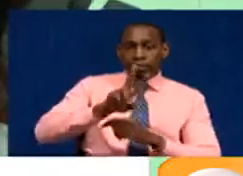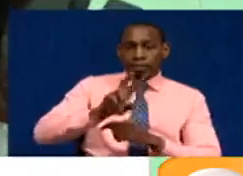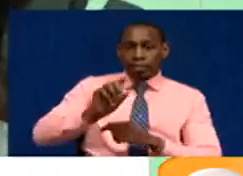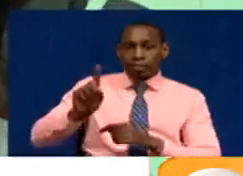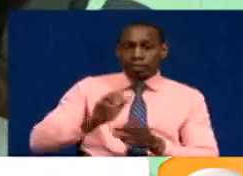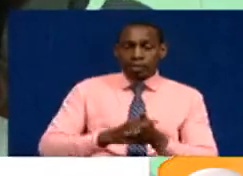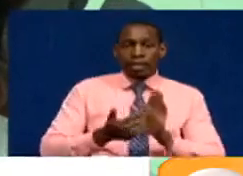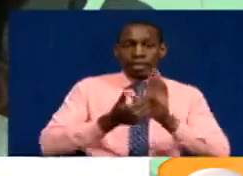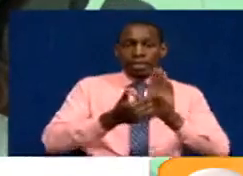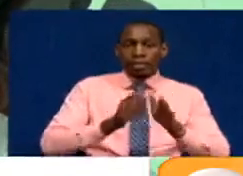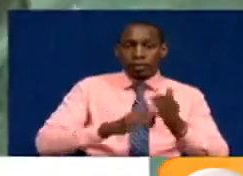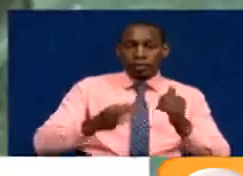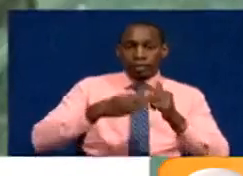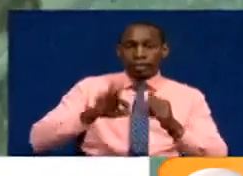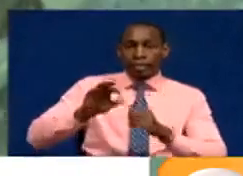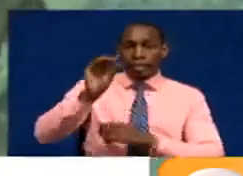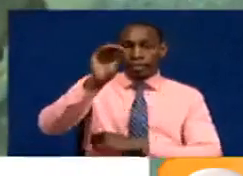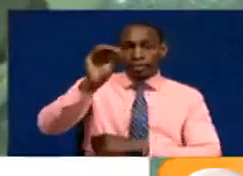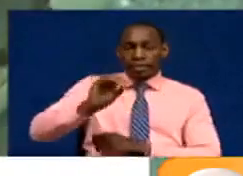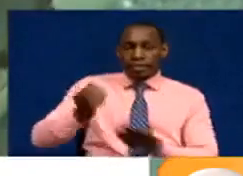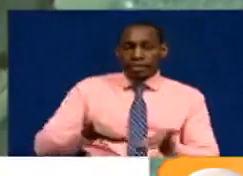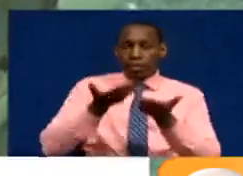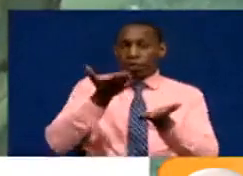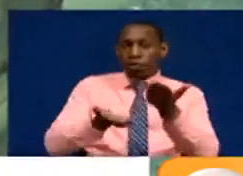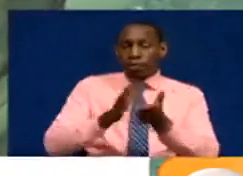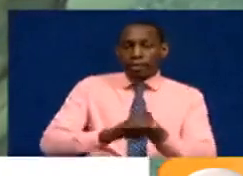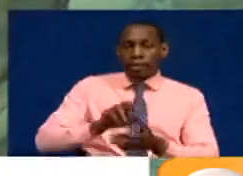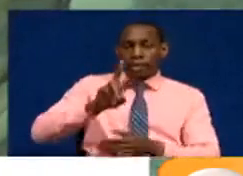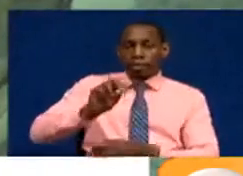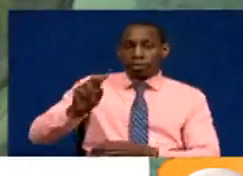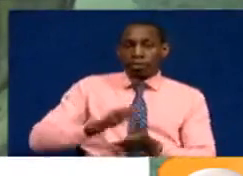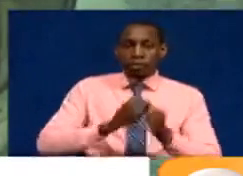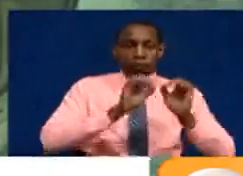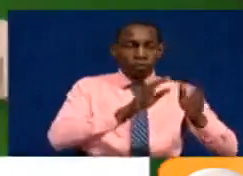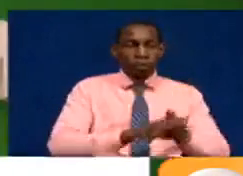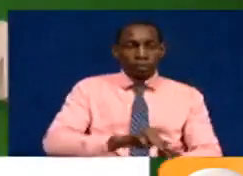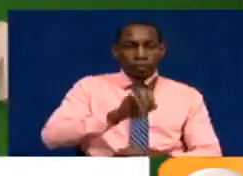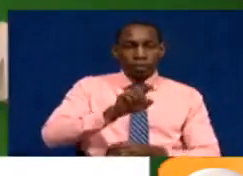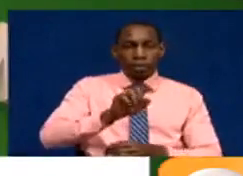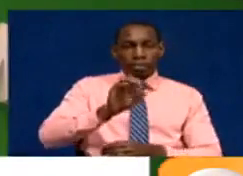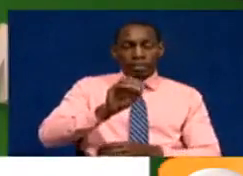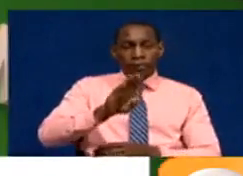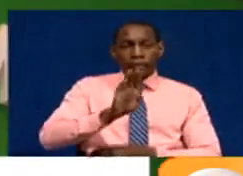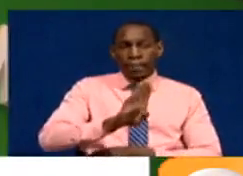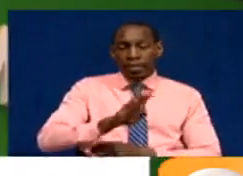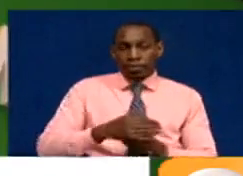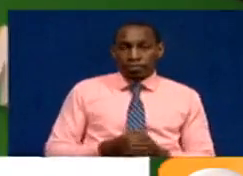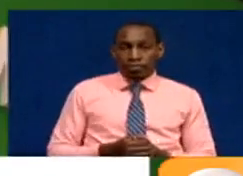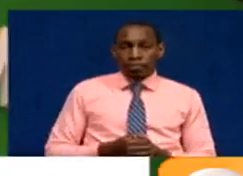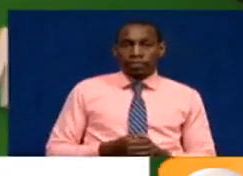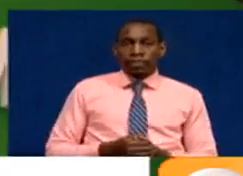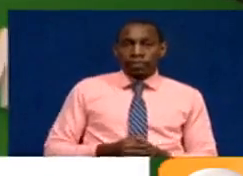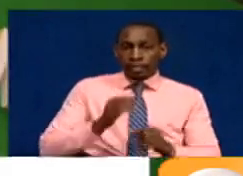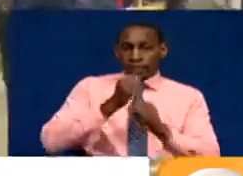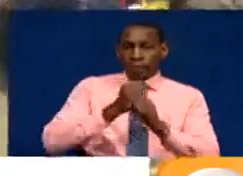2021. This marks an 83% improvement compared to 2020's loss of 1.04 billion shillings.